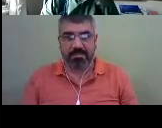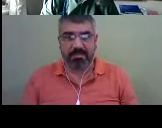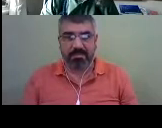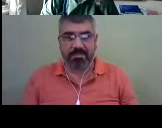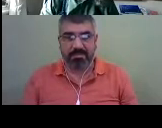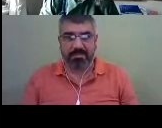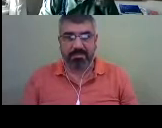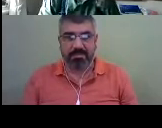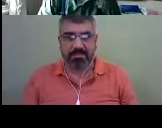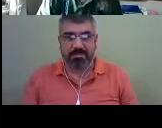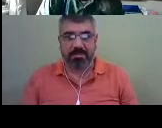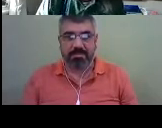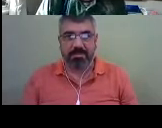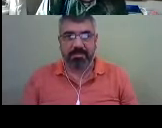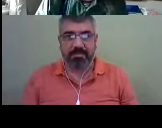okay.